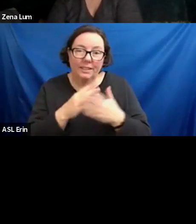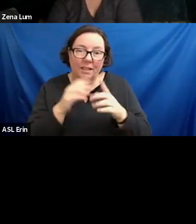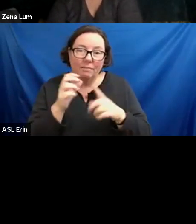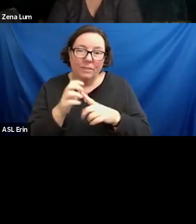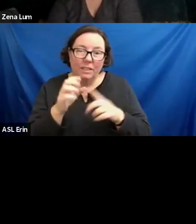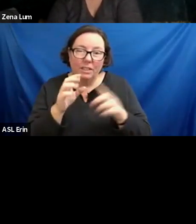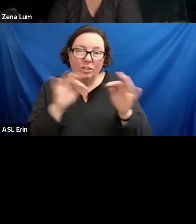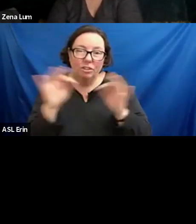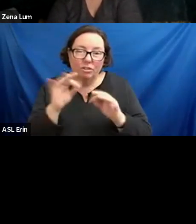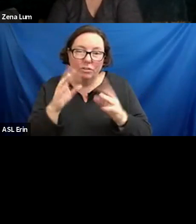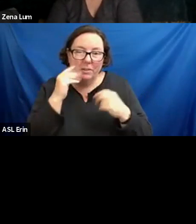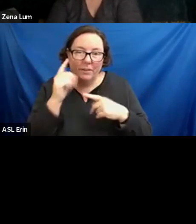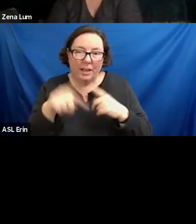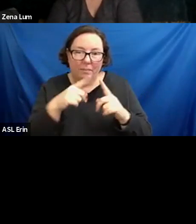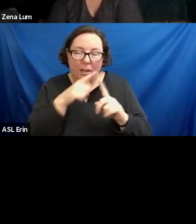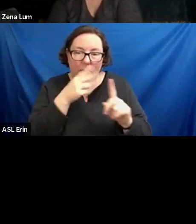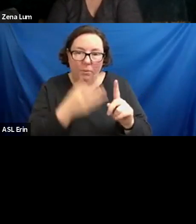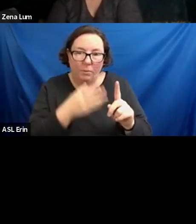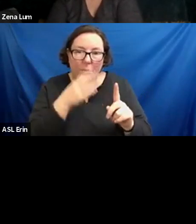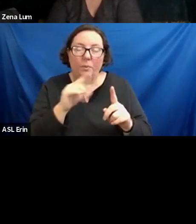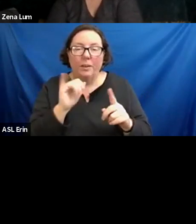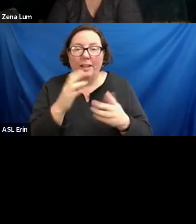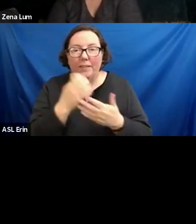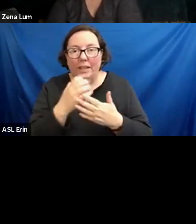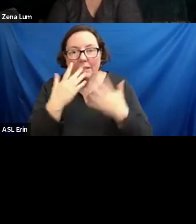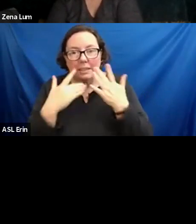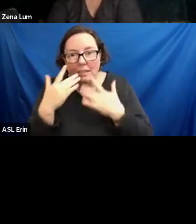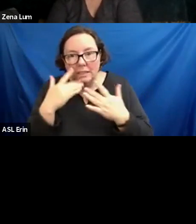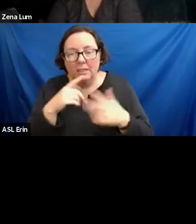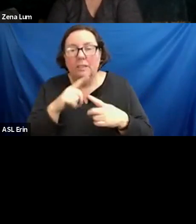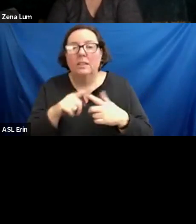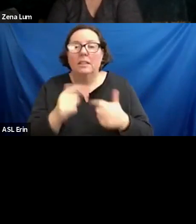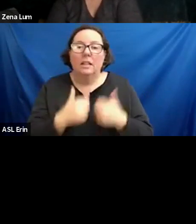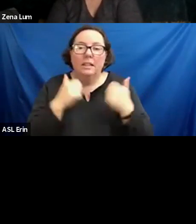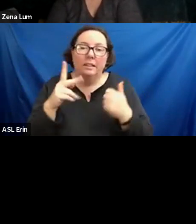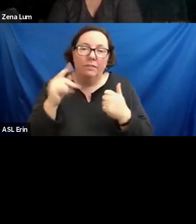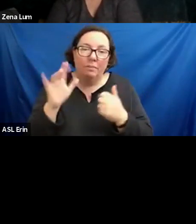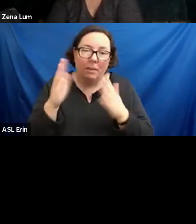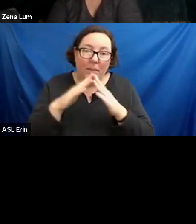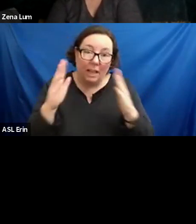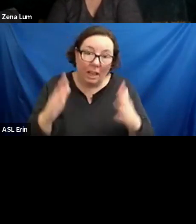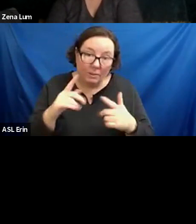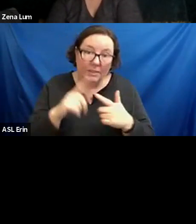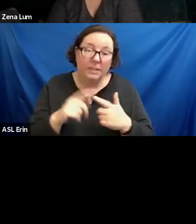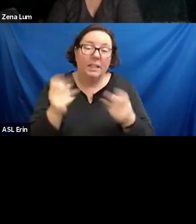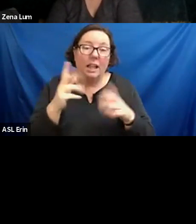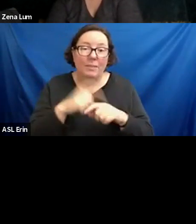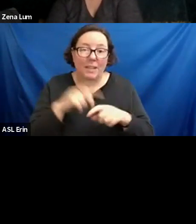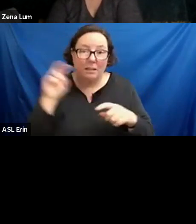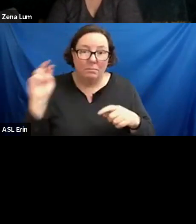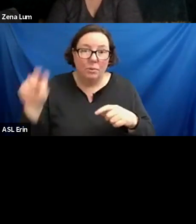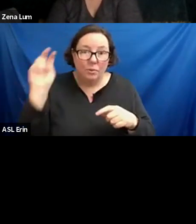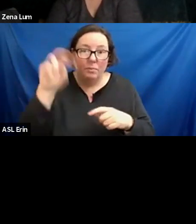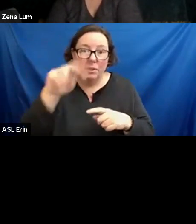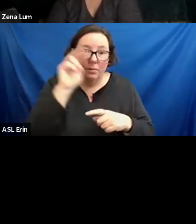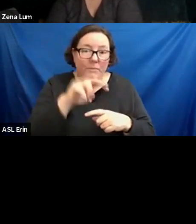information about the student. So if they are economically disadvantaged, if they live in public housing, the number of times they've moved houses in the